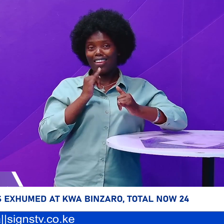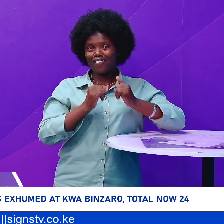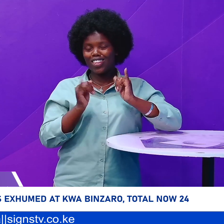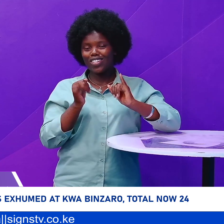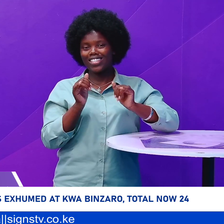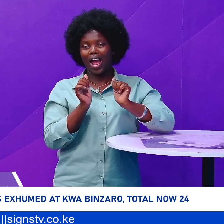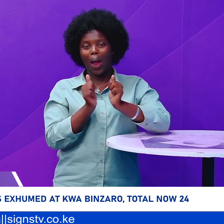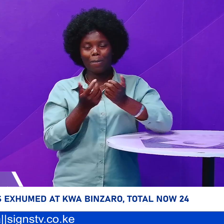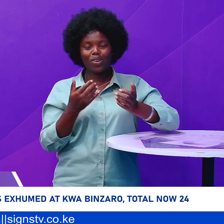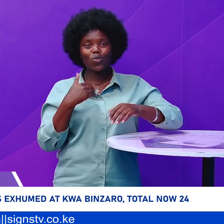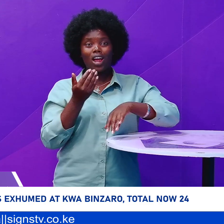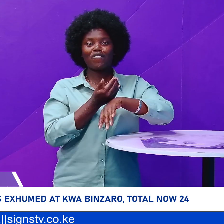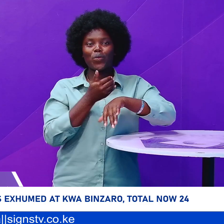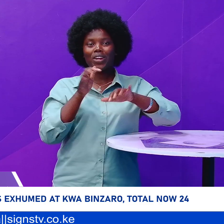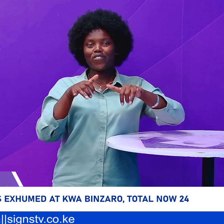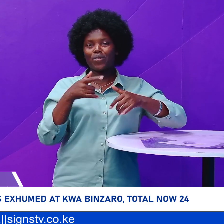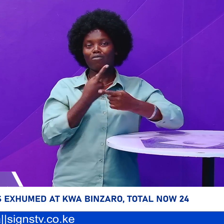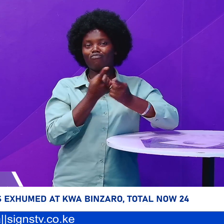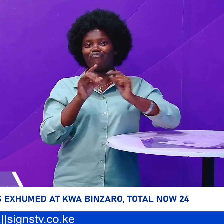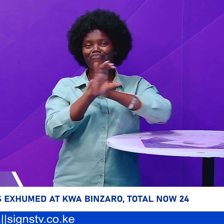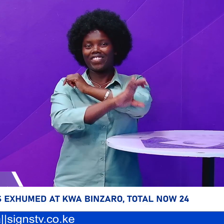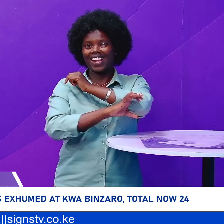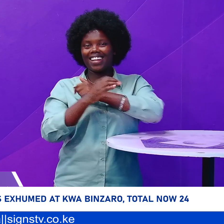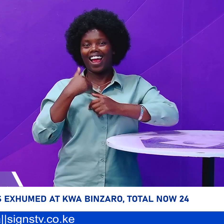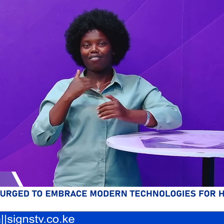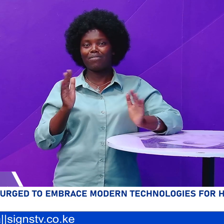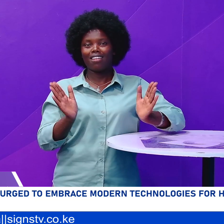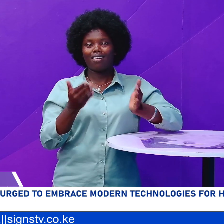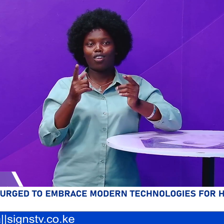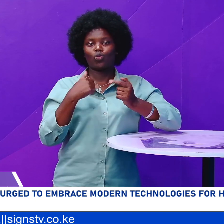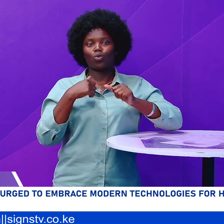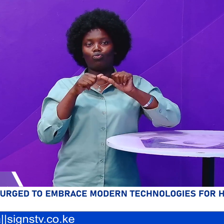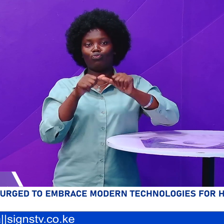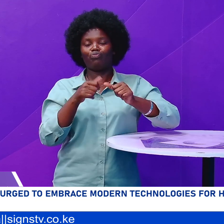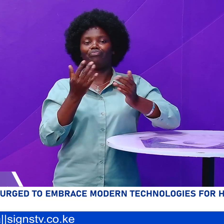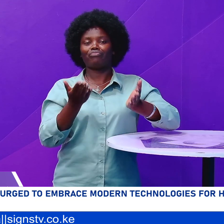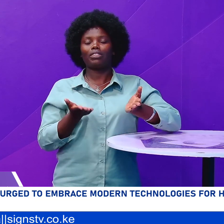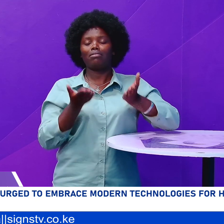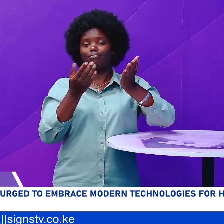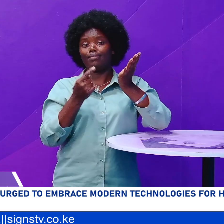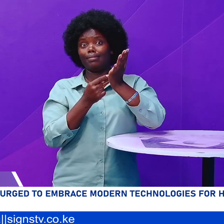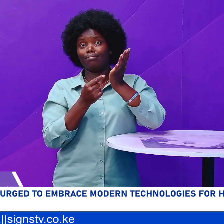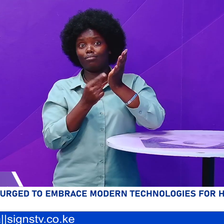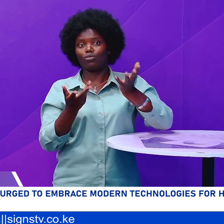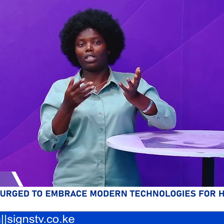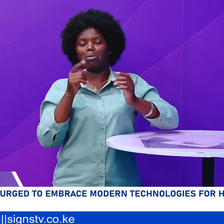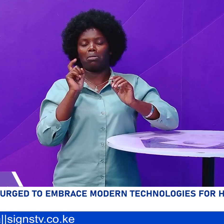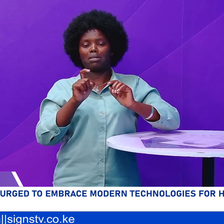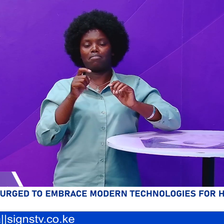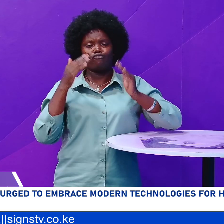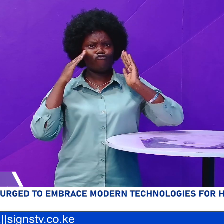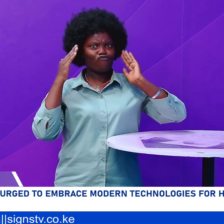On to our final news. Potato farmers across the country have been encouraged to embrace